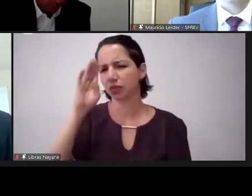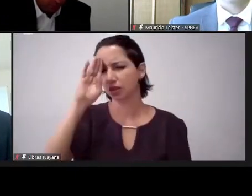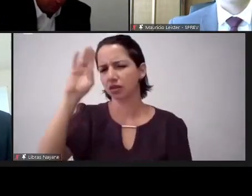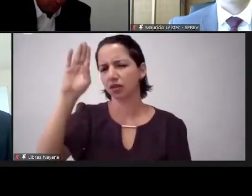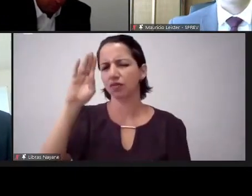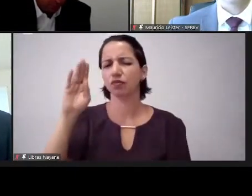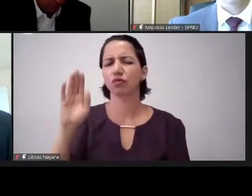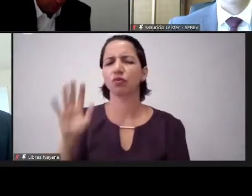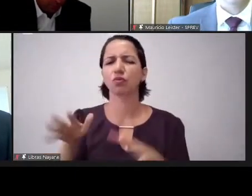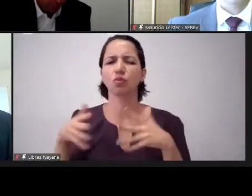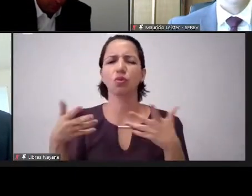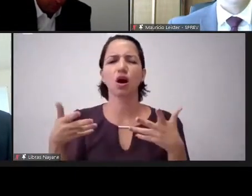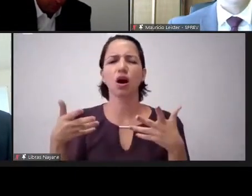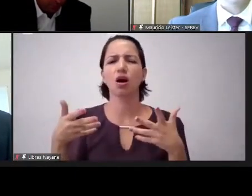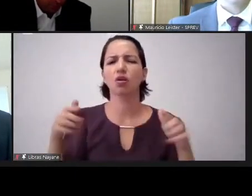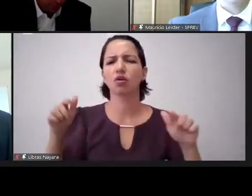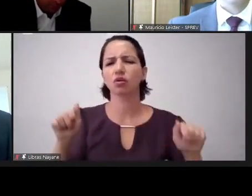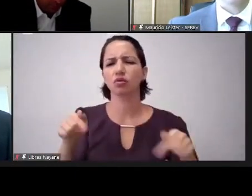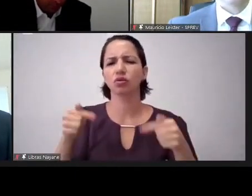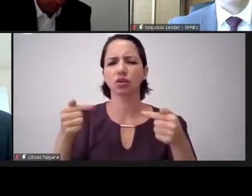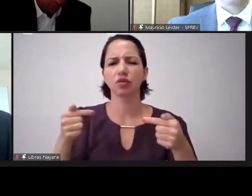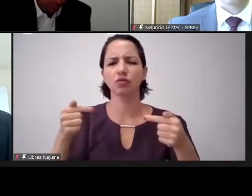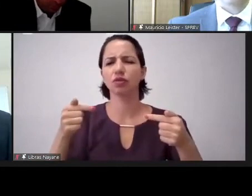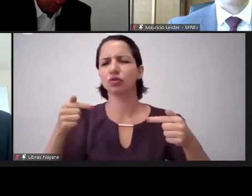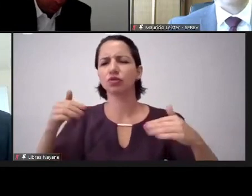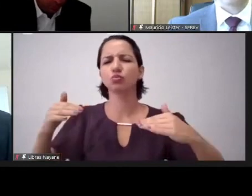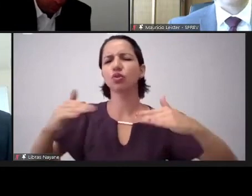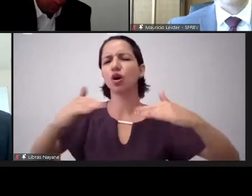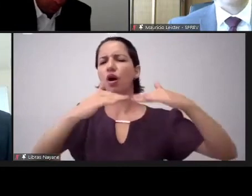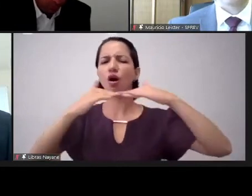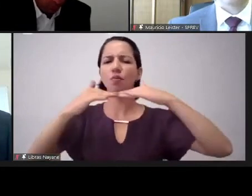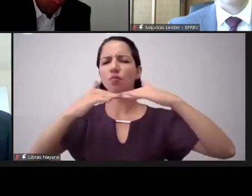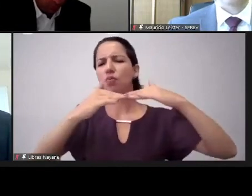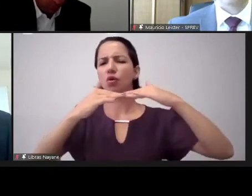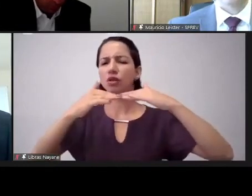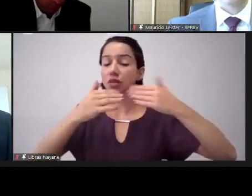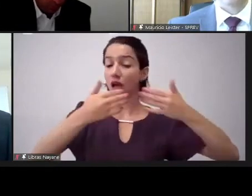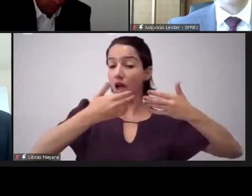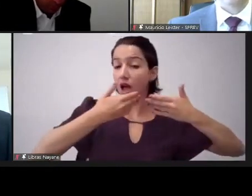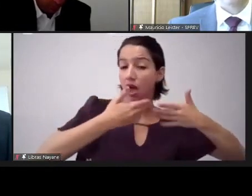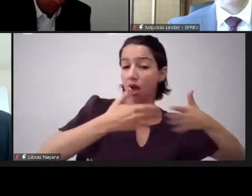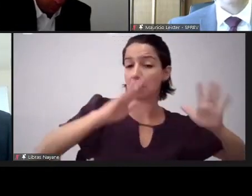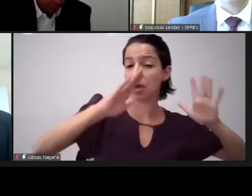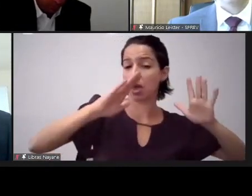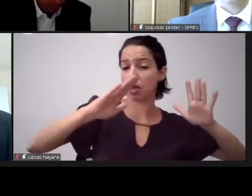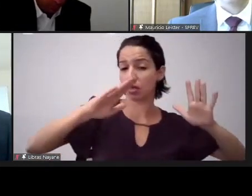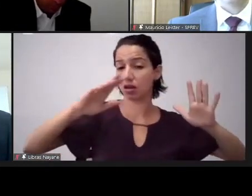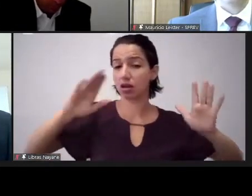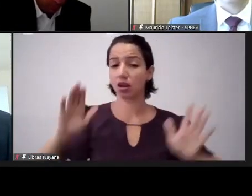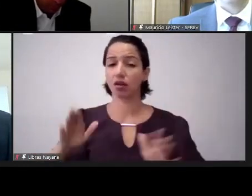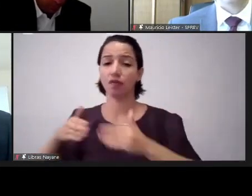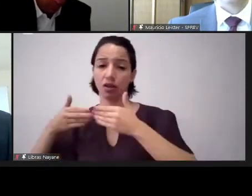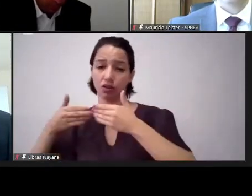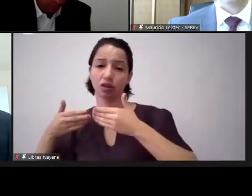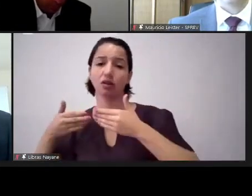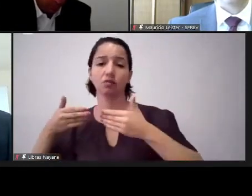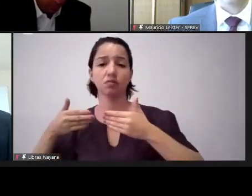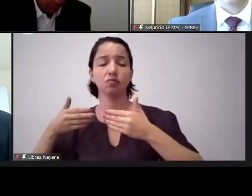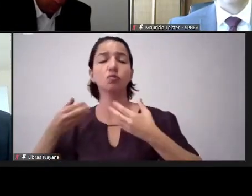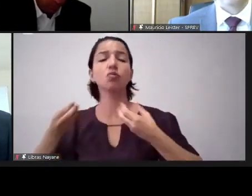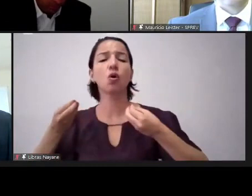question is the challenge that will be for the entities among the two kinds